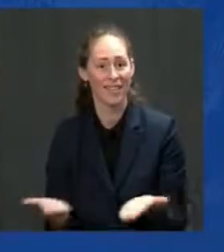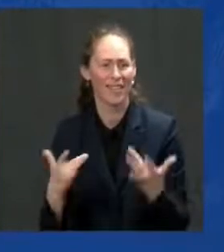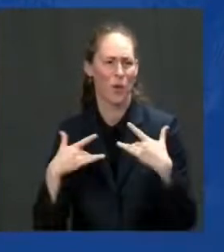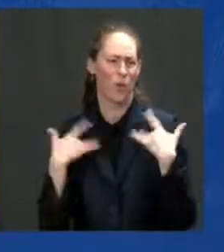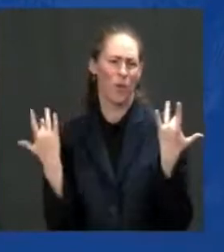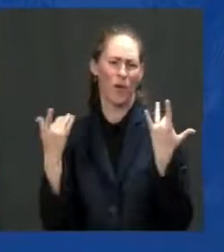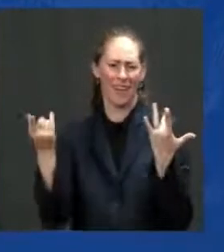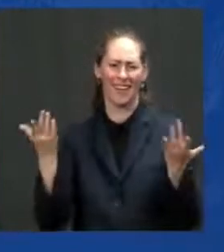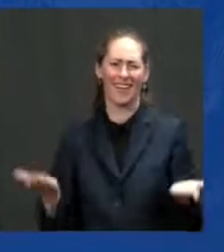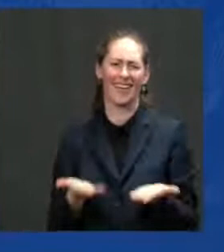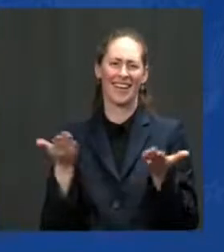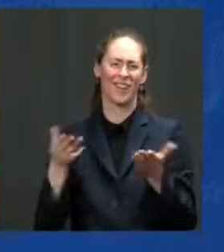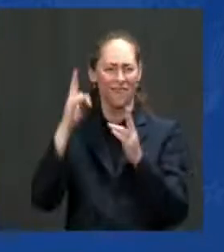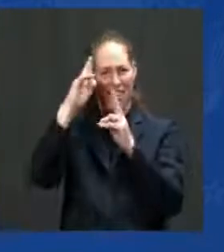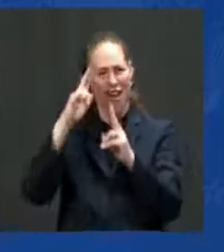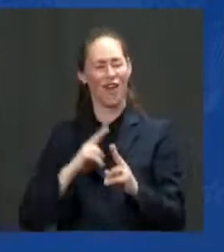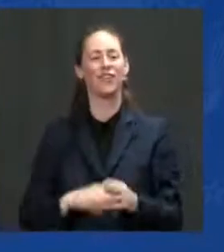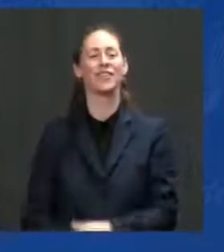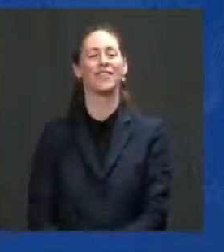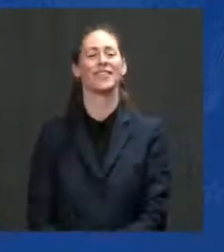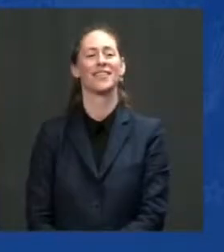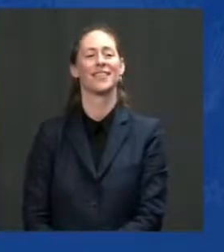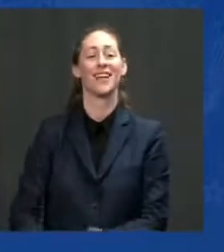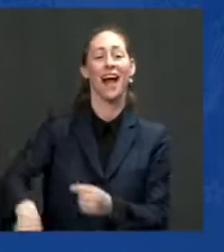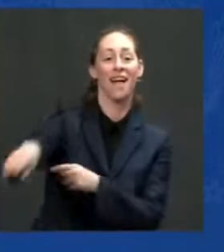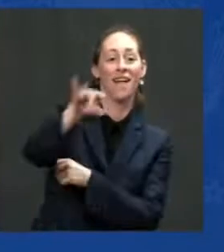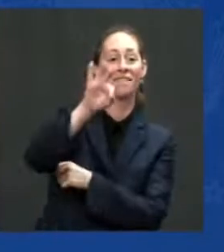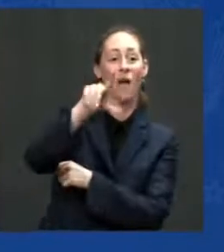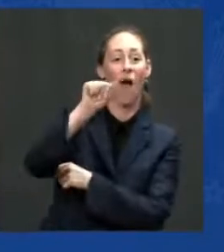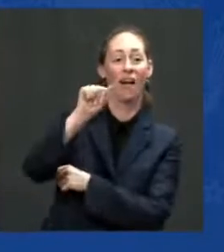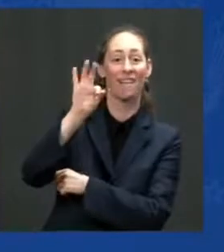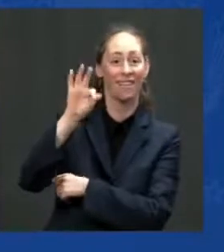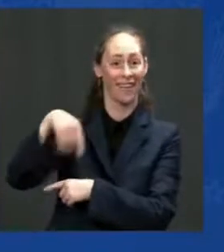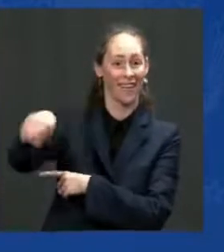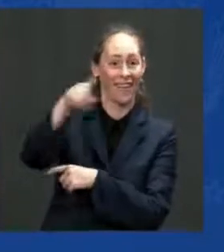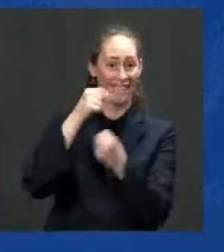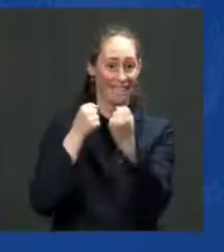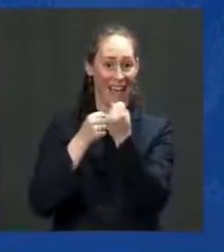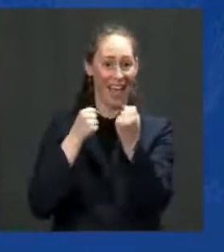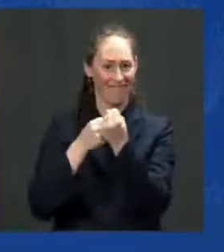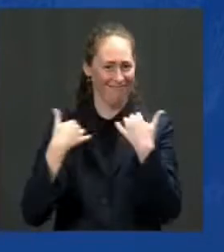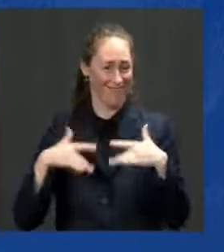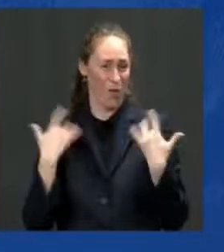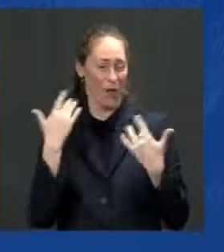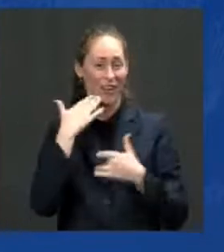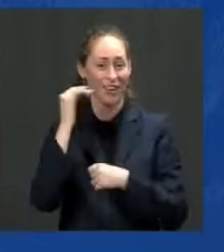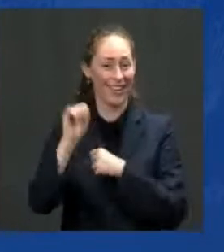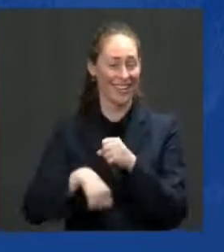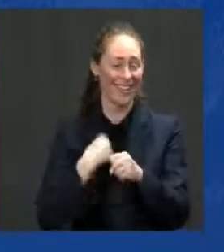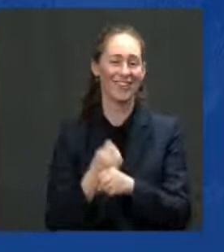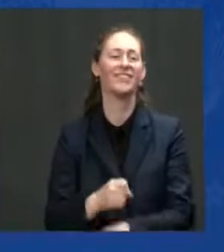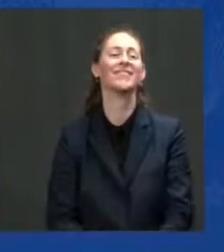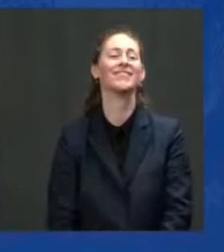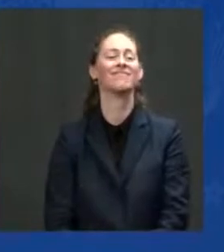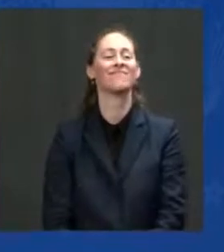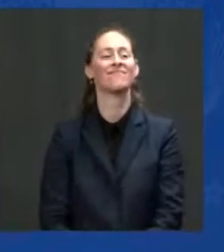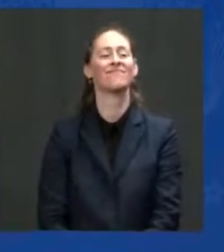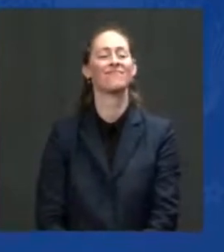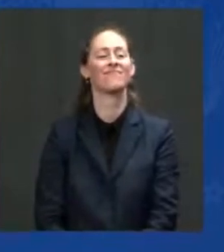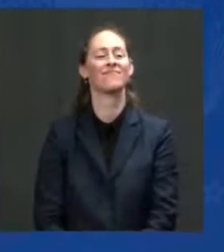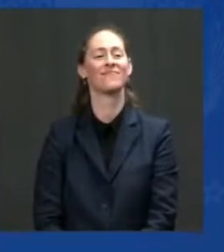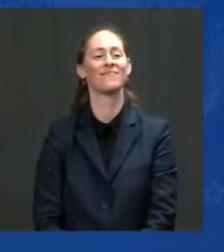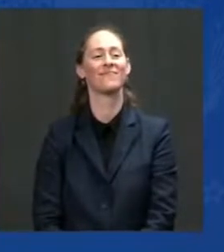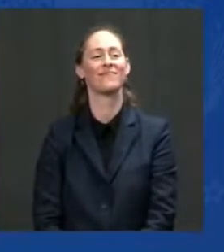fans down in Western Florida are having a pretty good year this year. I tell you, the Stanley Cup and in addition to the